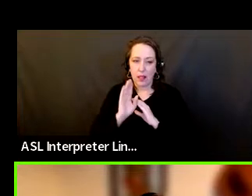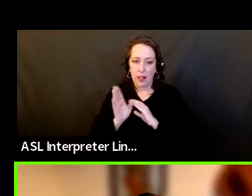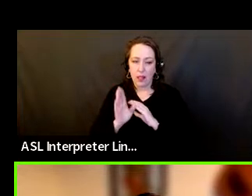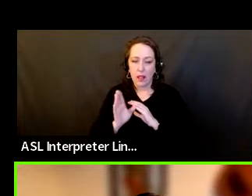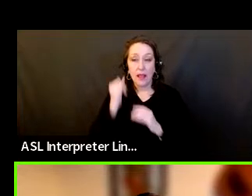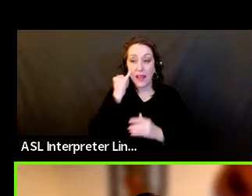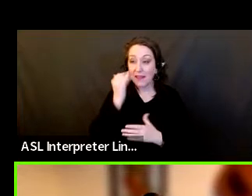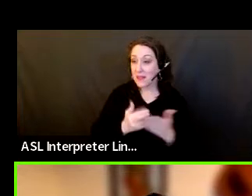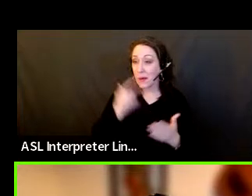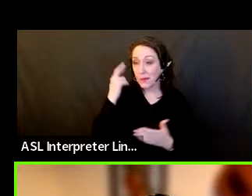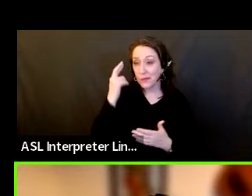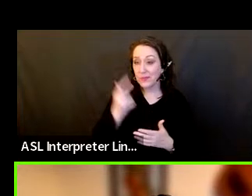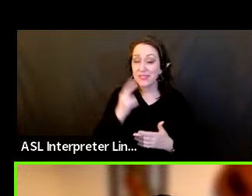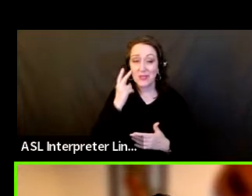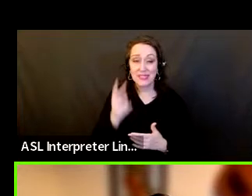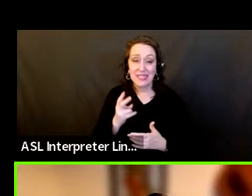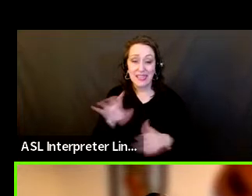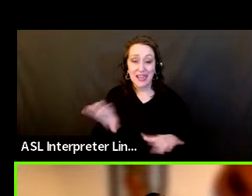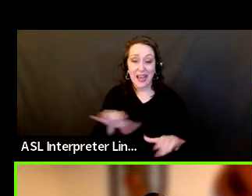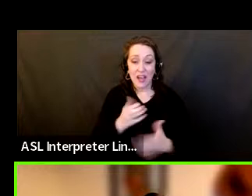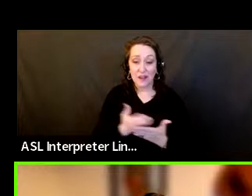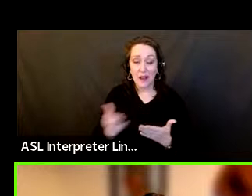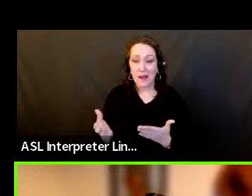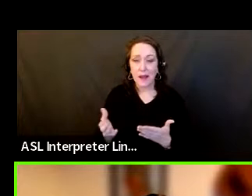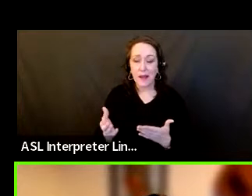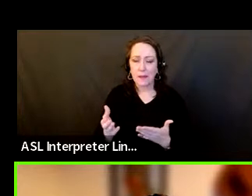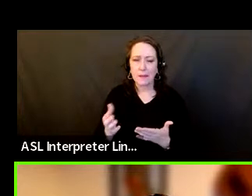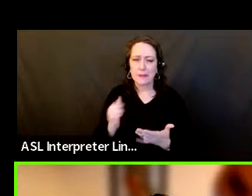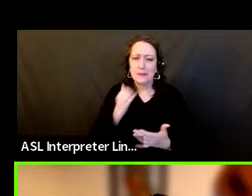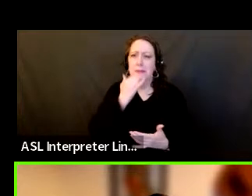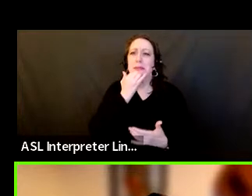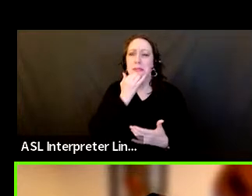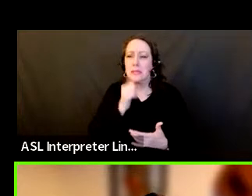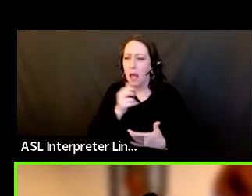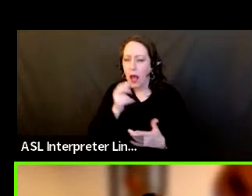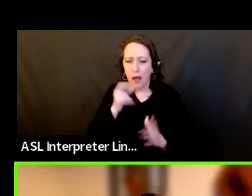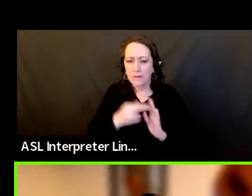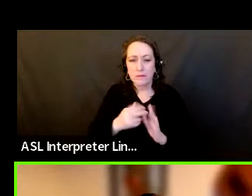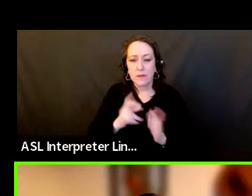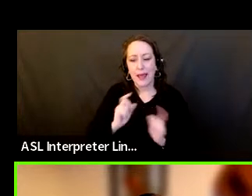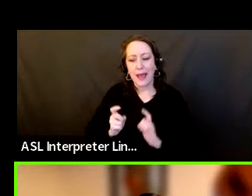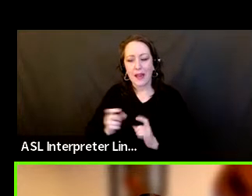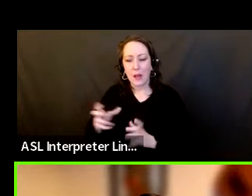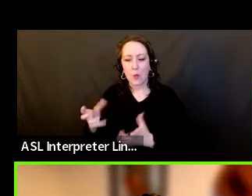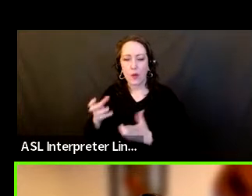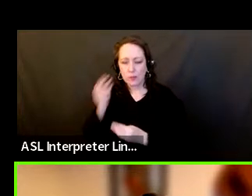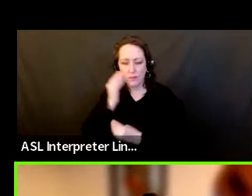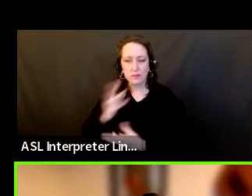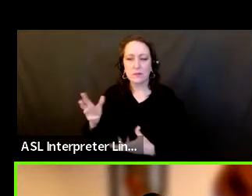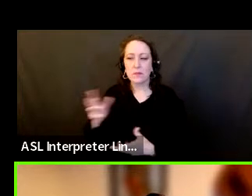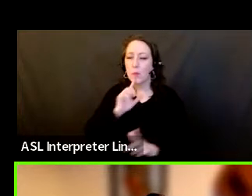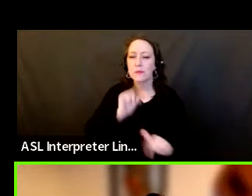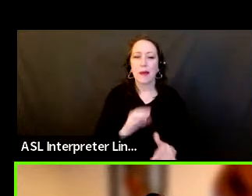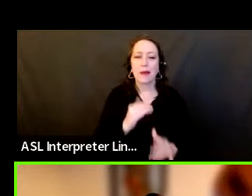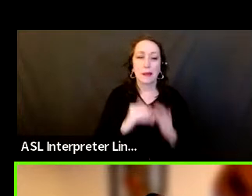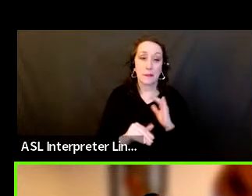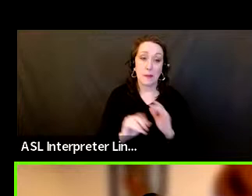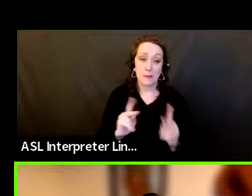some reason you do see that the action items are misrepresented or you have some edits, please feel free to respond to that